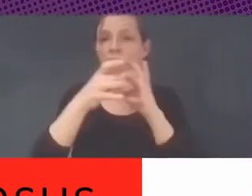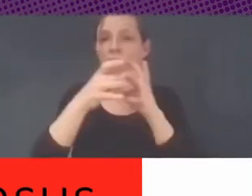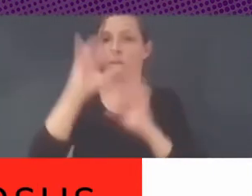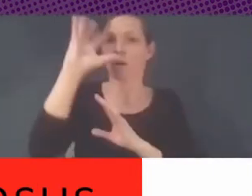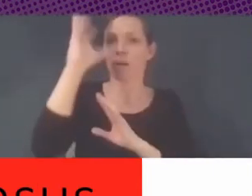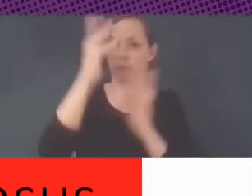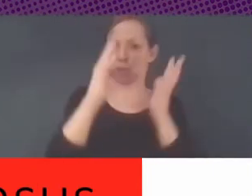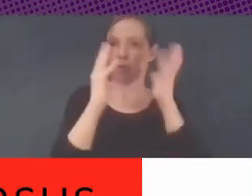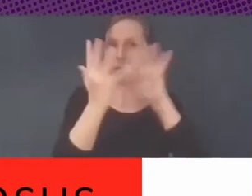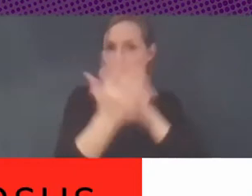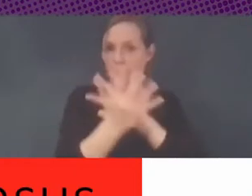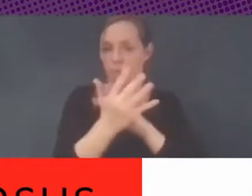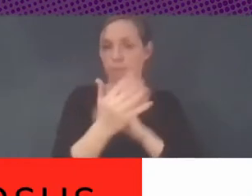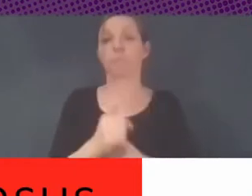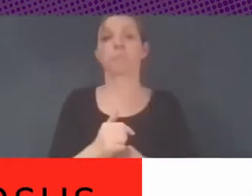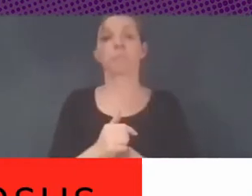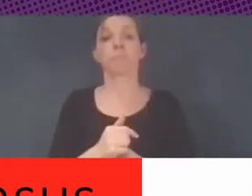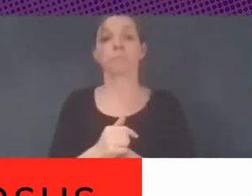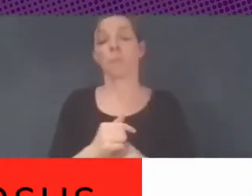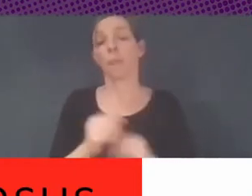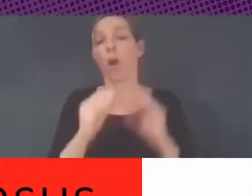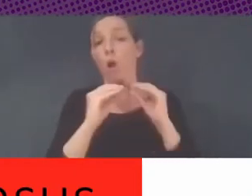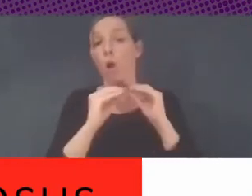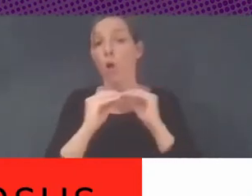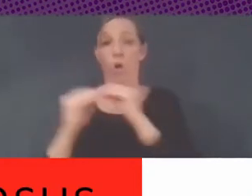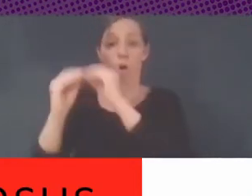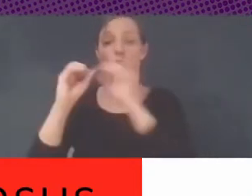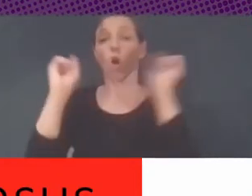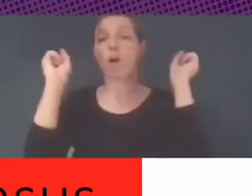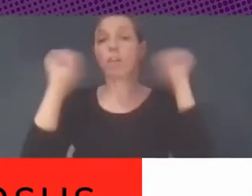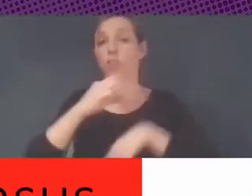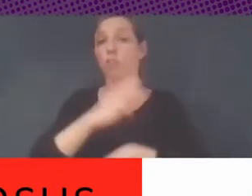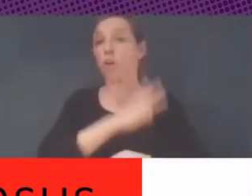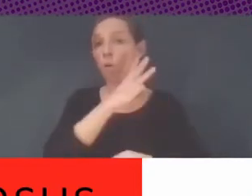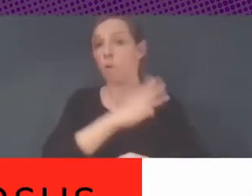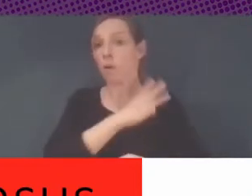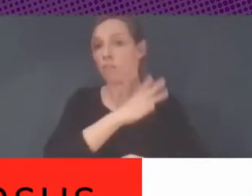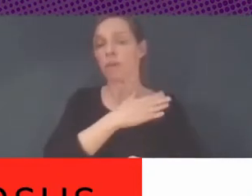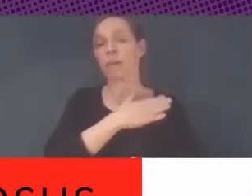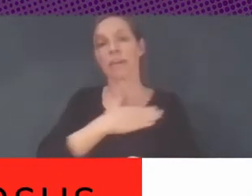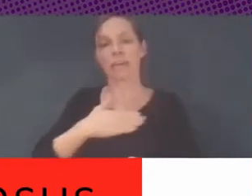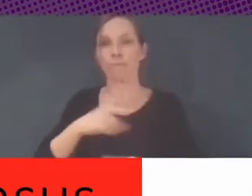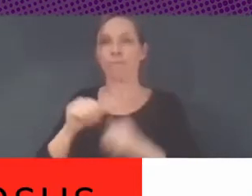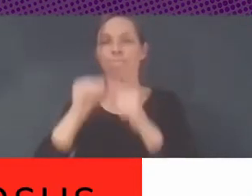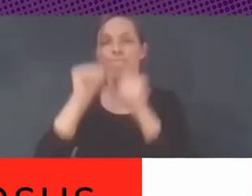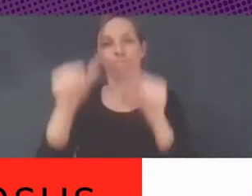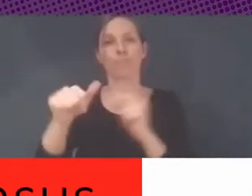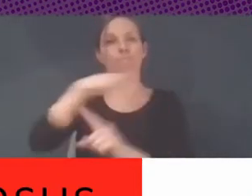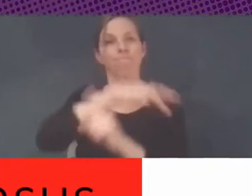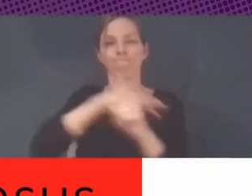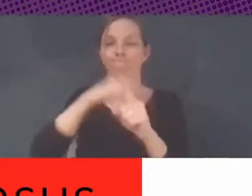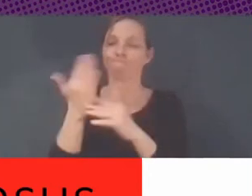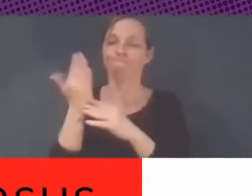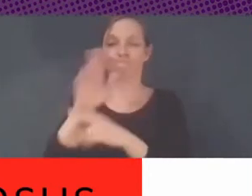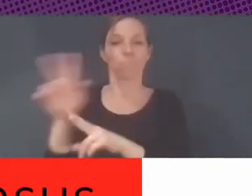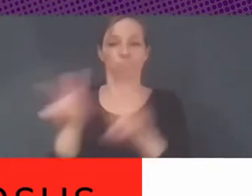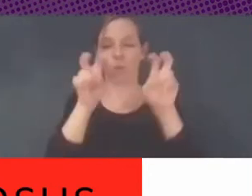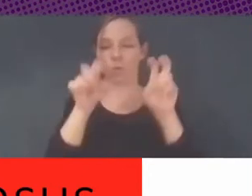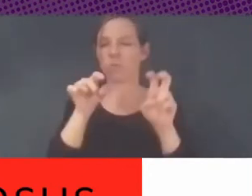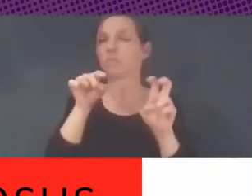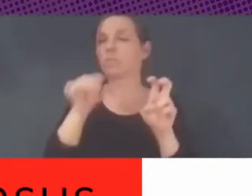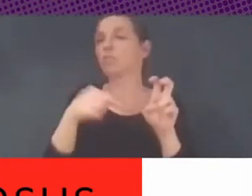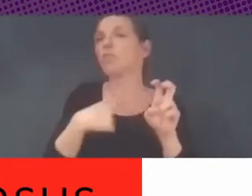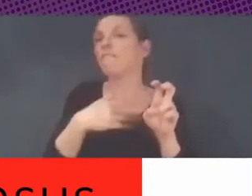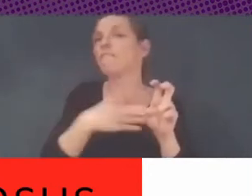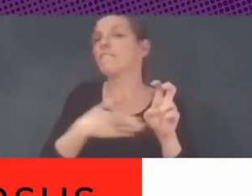are moving forward with a new paradigm and this new paradigm I would like I describe it as the Wall Street consensus and what I want